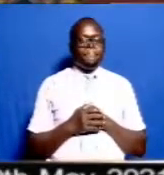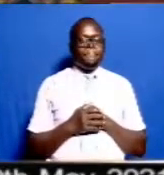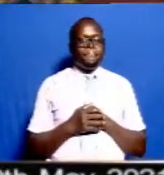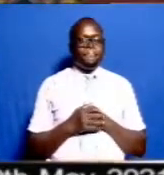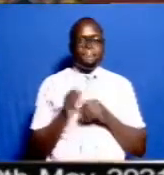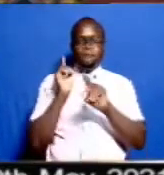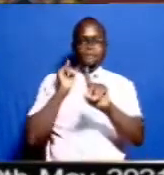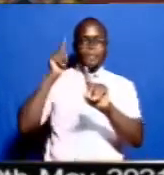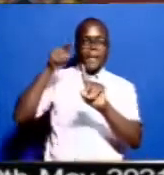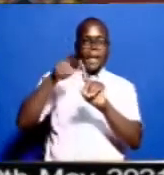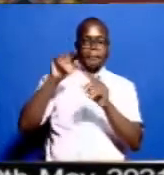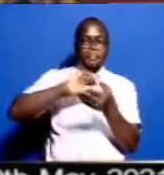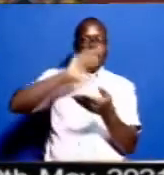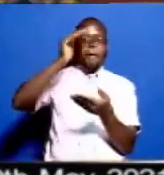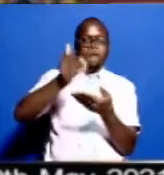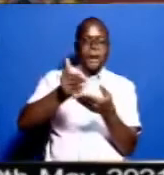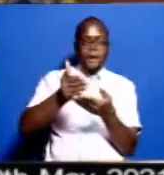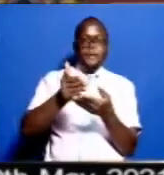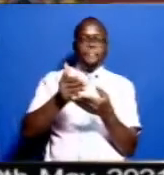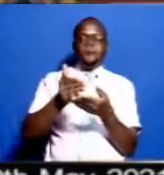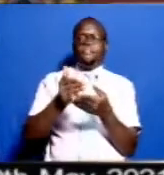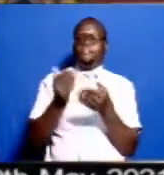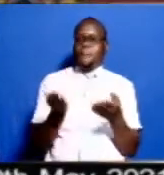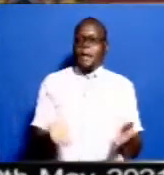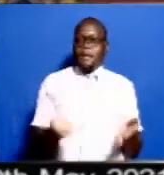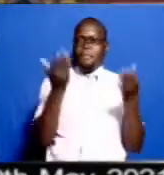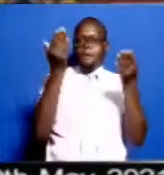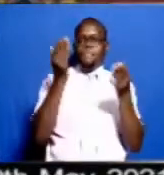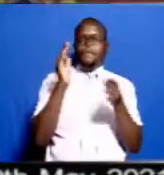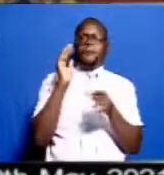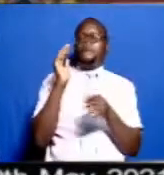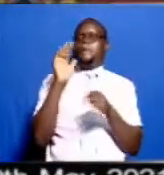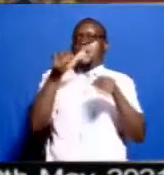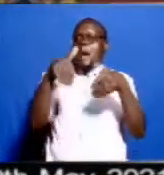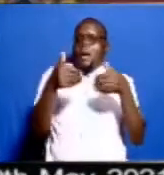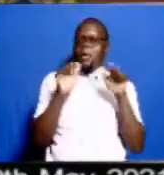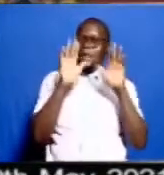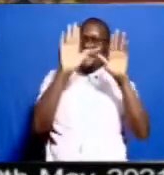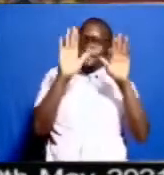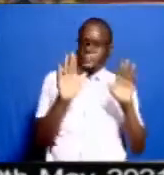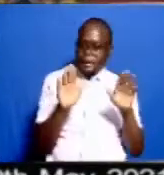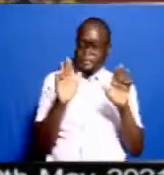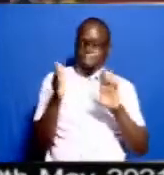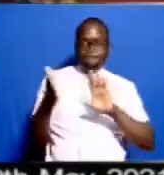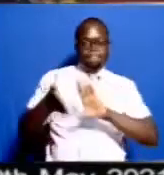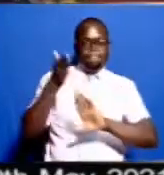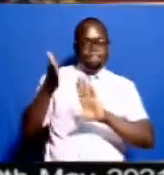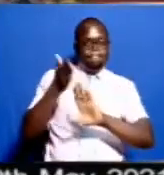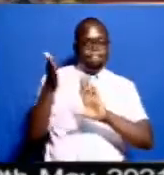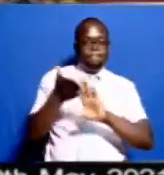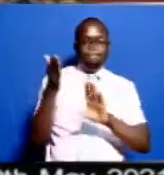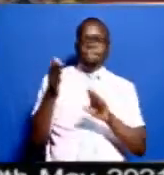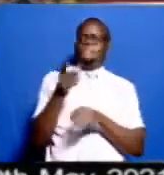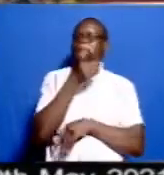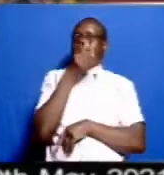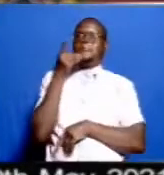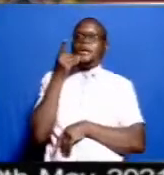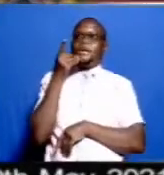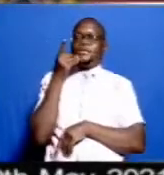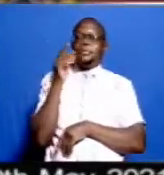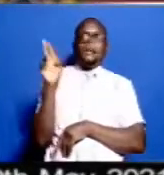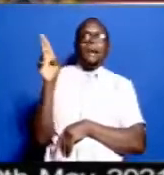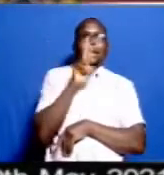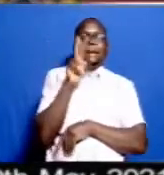the purpose of the fund is to improve the effectiveness and efficiency of the drought risk